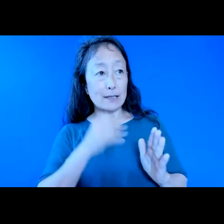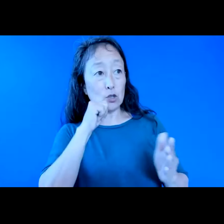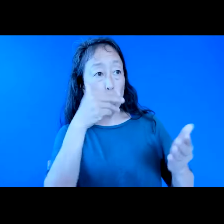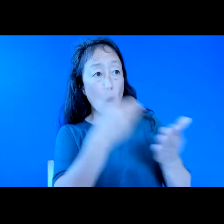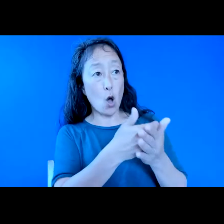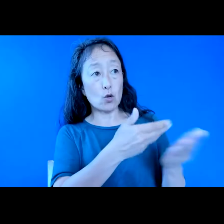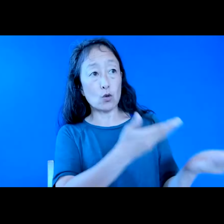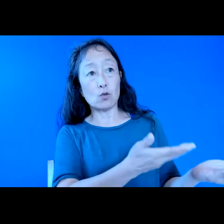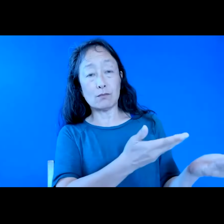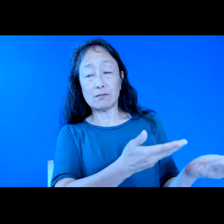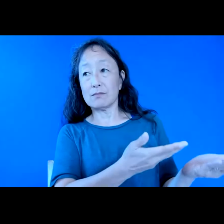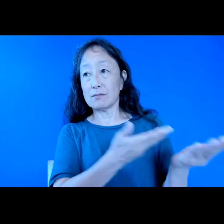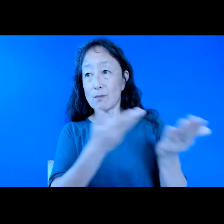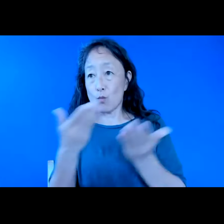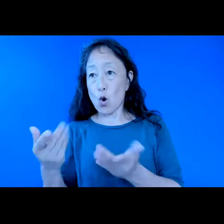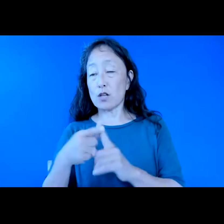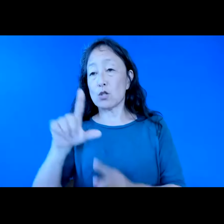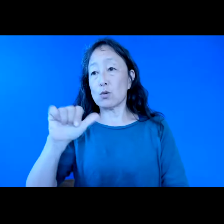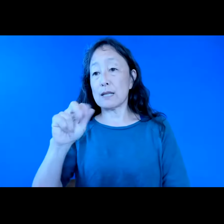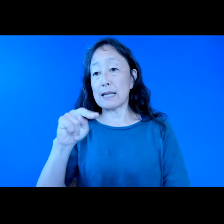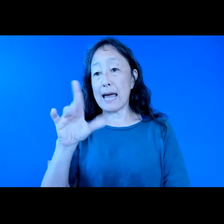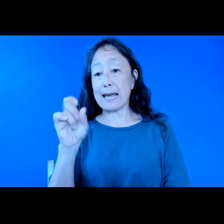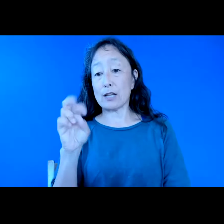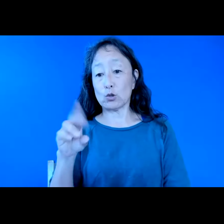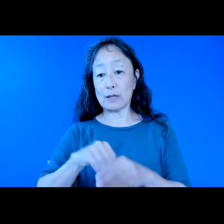my storytelling. And then a fostered